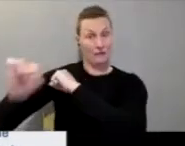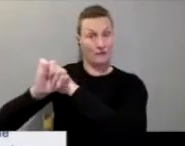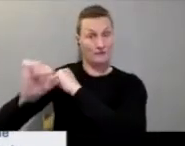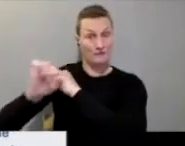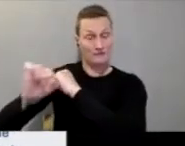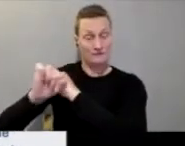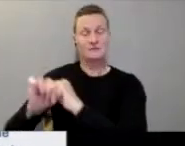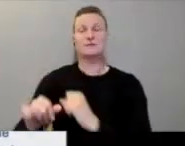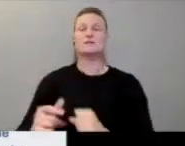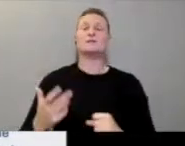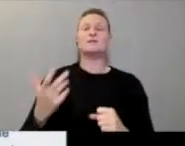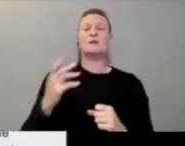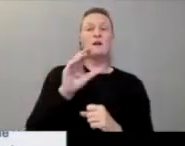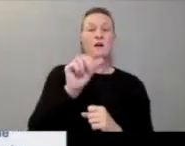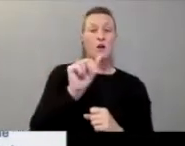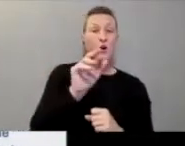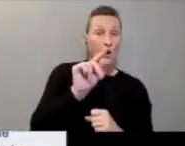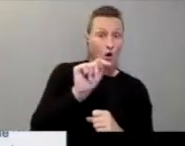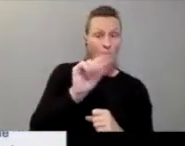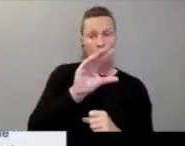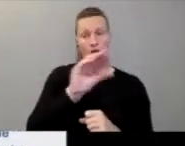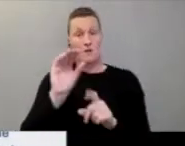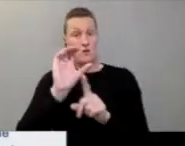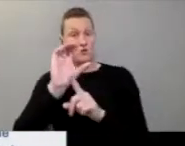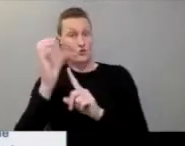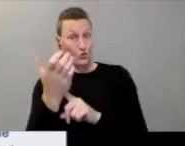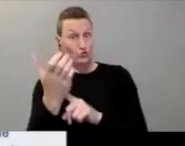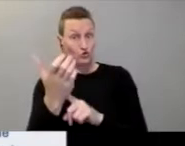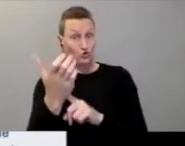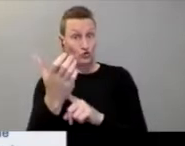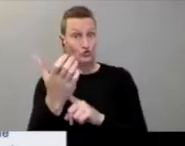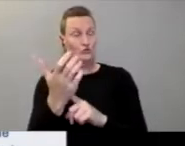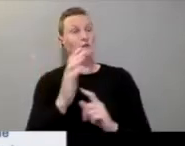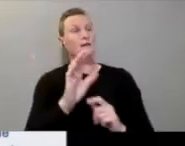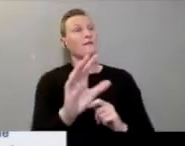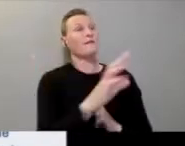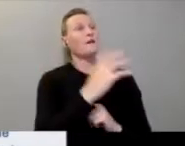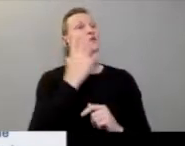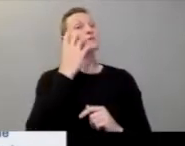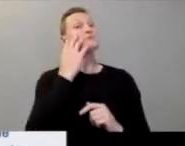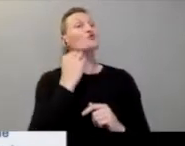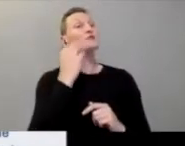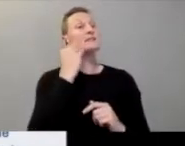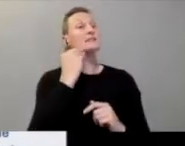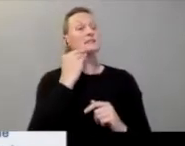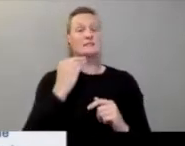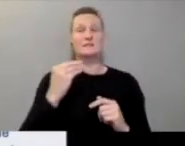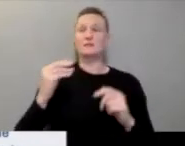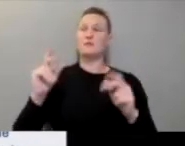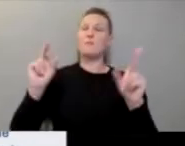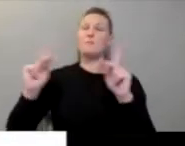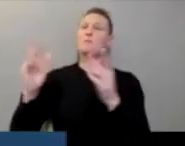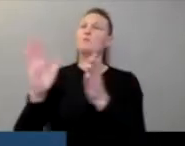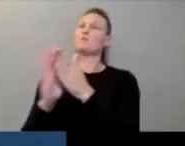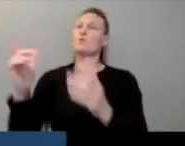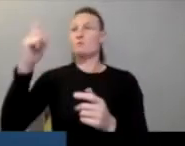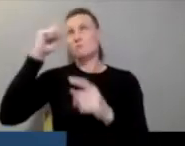culture story become more enmeshed with what people think about when they think about Toronto. Next slide, please.